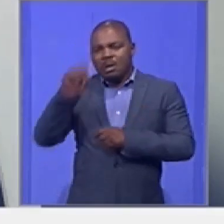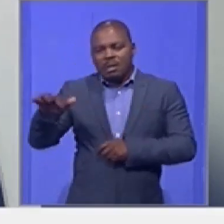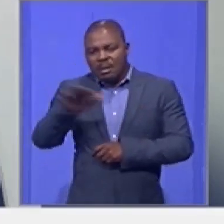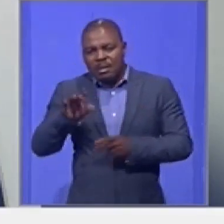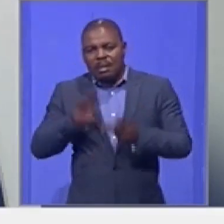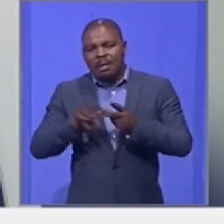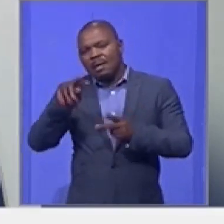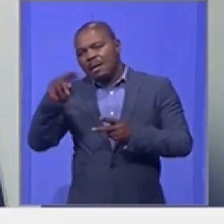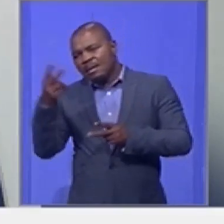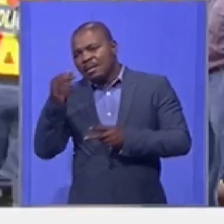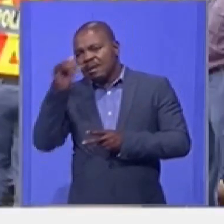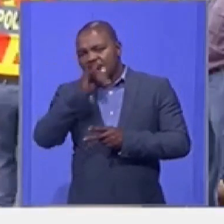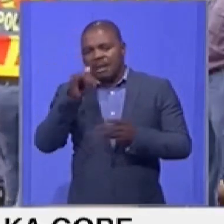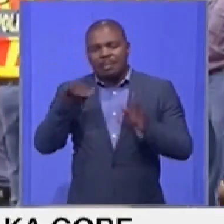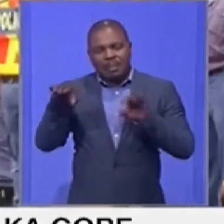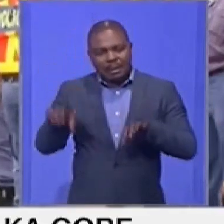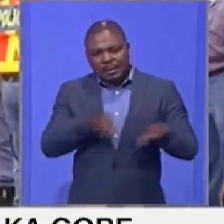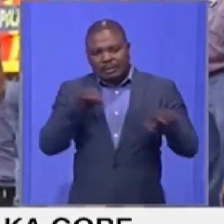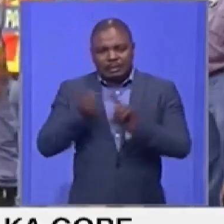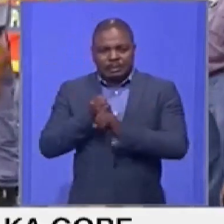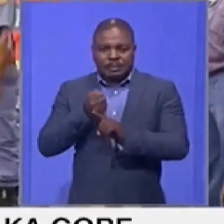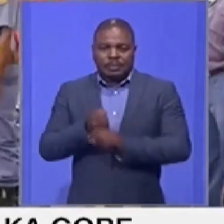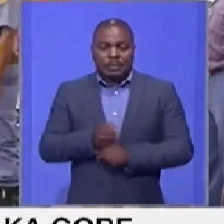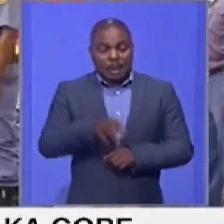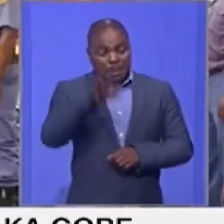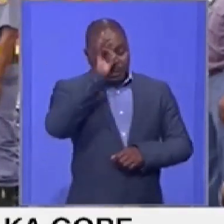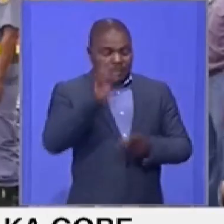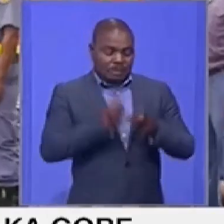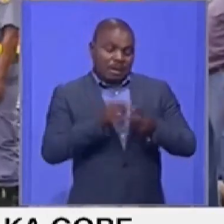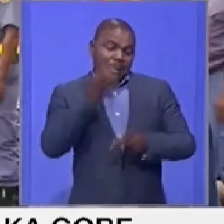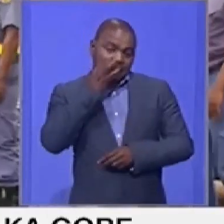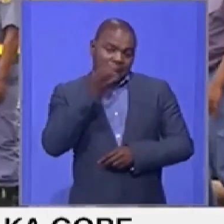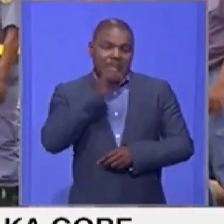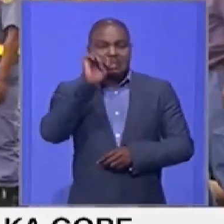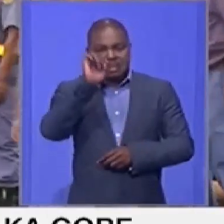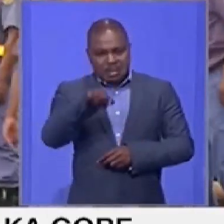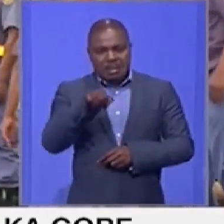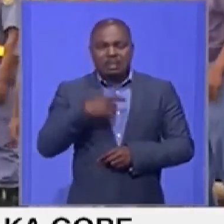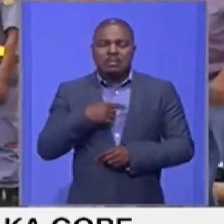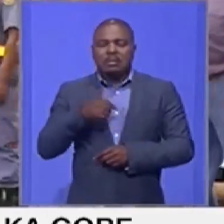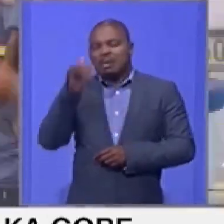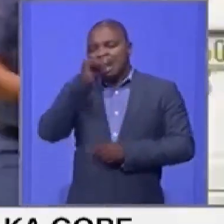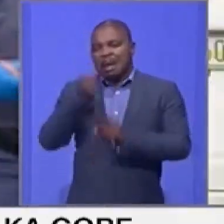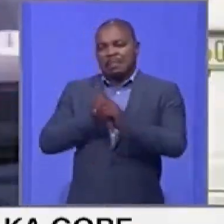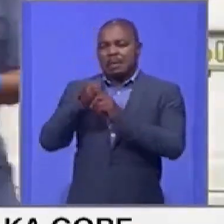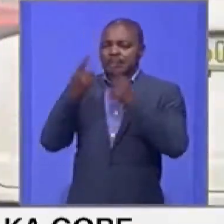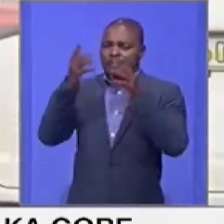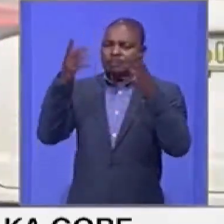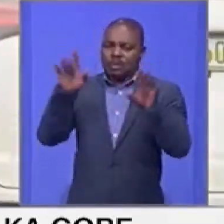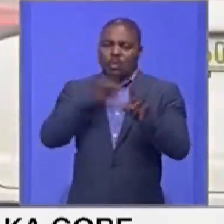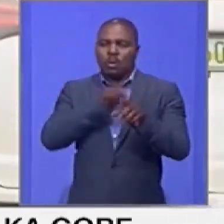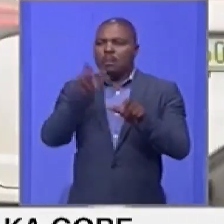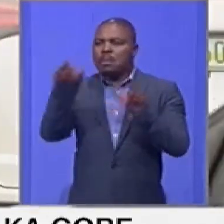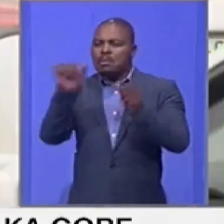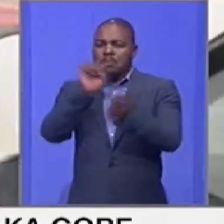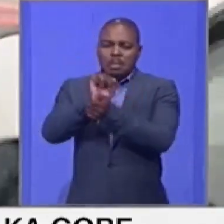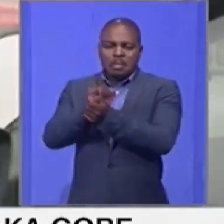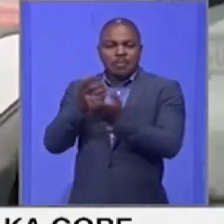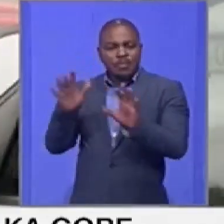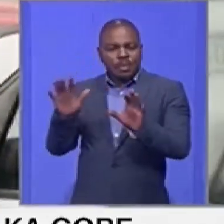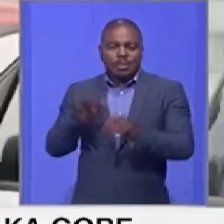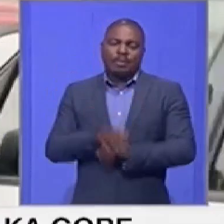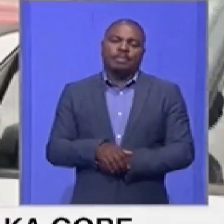several other crime fighting activities. Sepolesa se phaelletse ka hore se bile le katleho twantshong ya botlokotsebe ka ho tshwara babelaelwa ba mmalwa